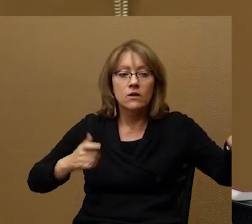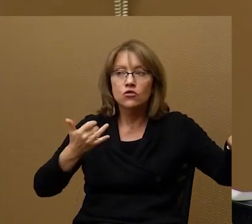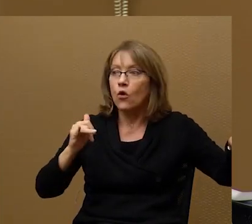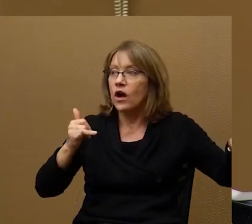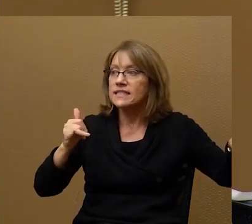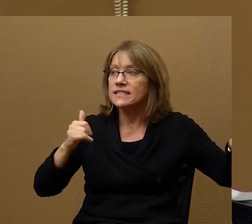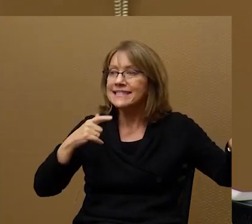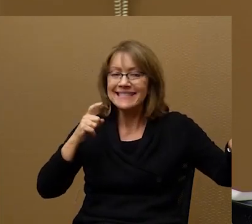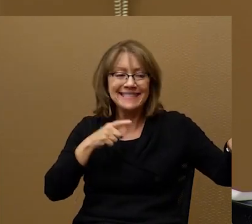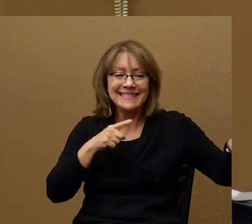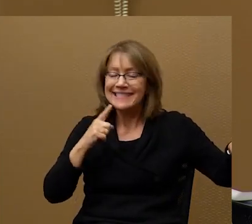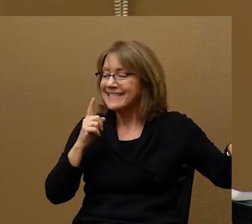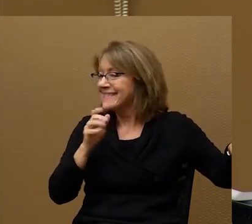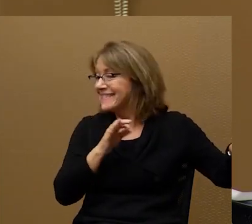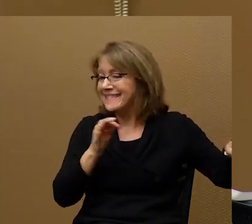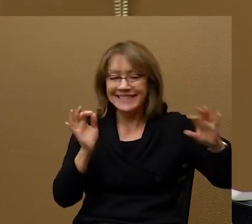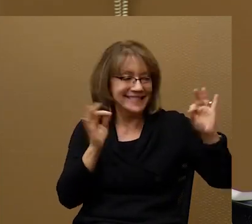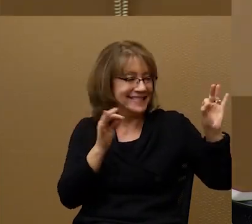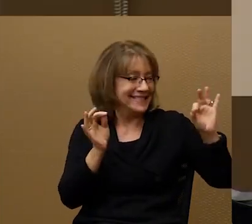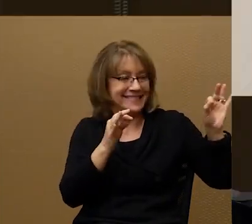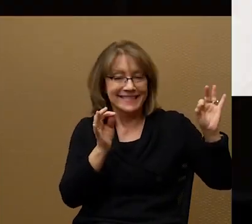them better focus.